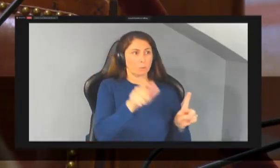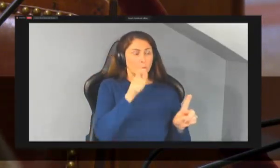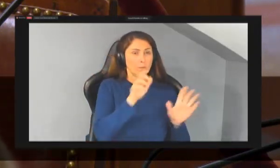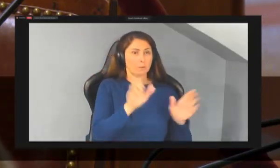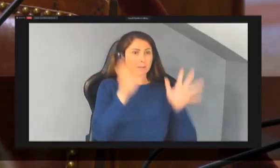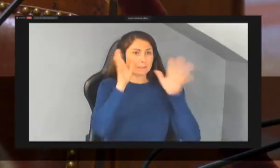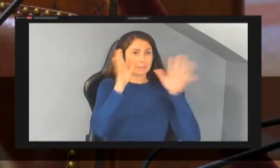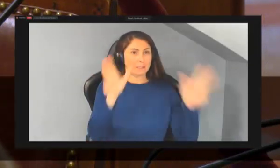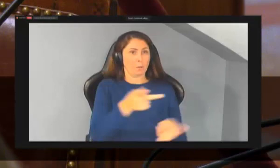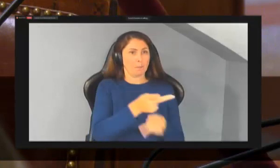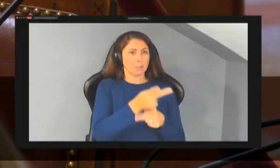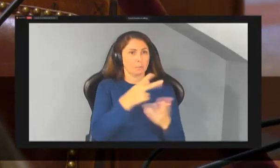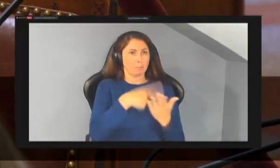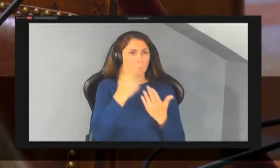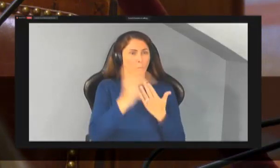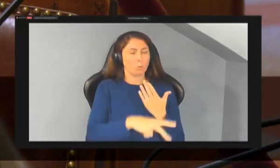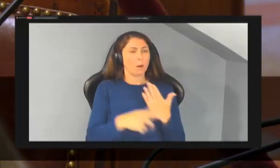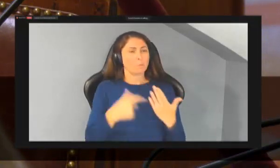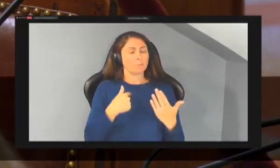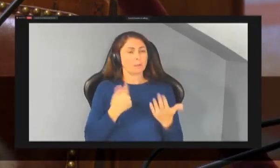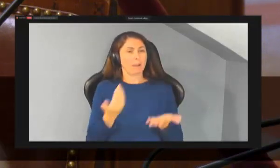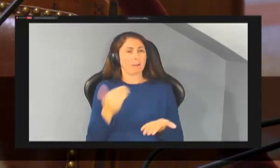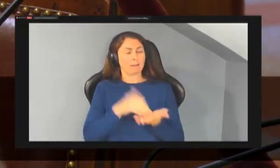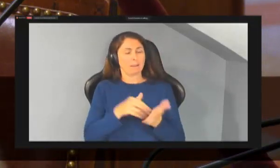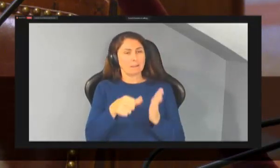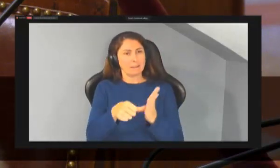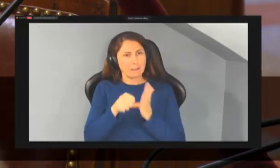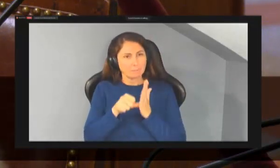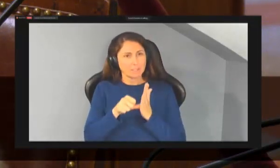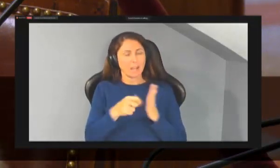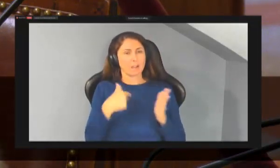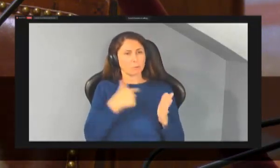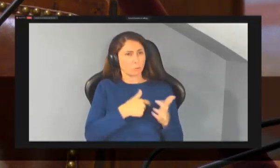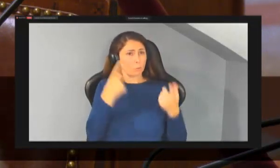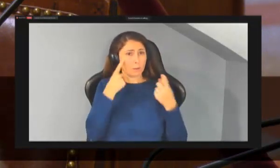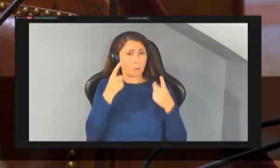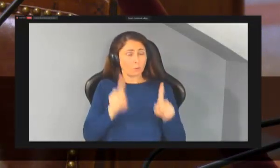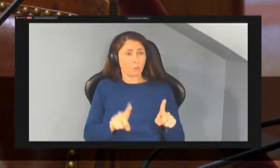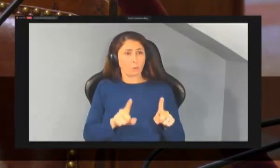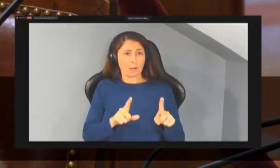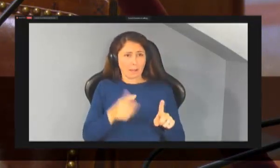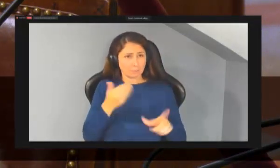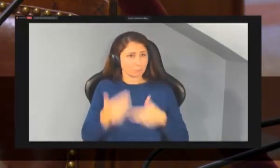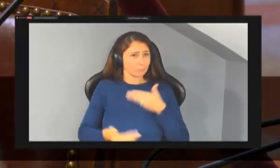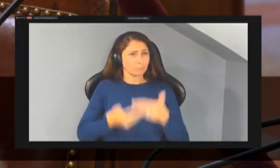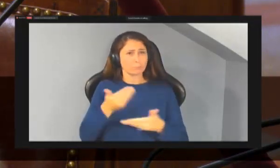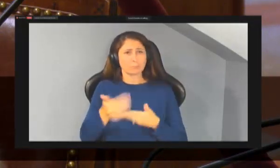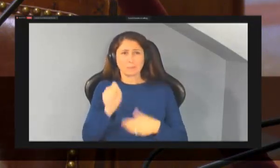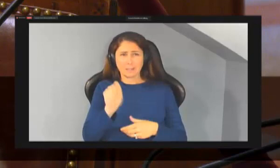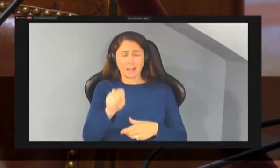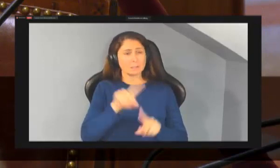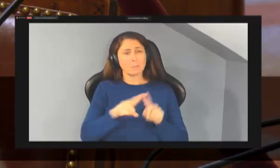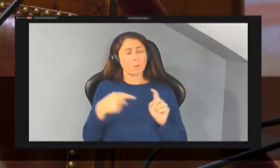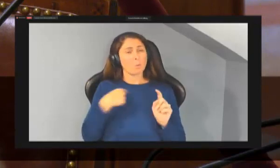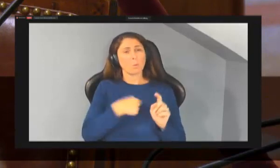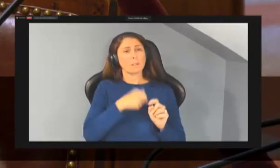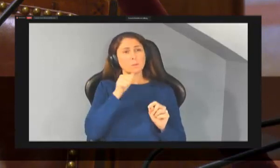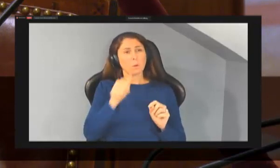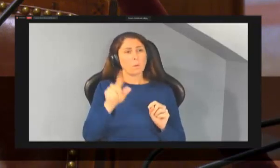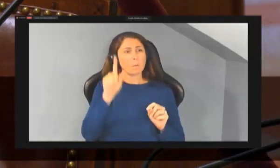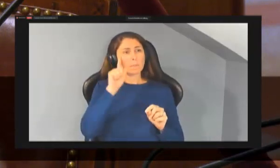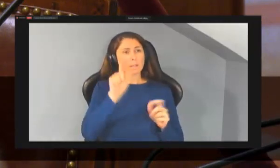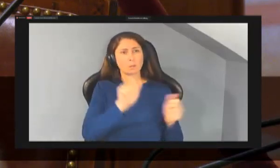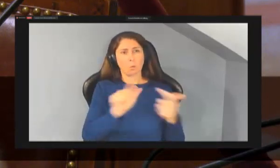so, again, I just want to emphasize, like, we agree that steps need to be taken. We don't think that, you know, to all of your